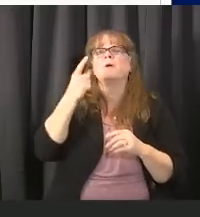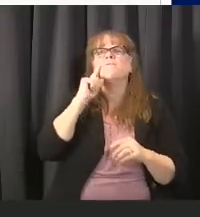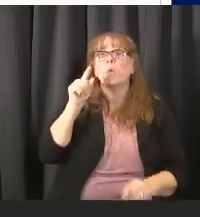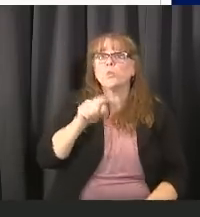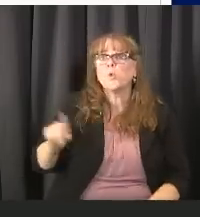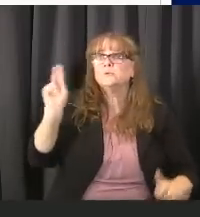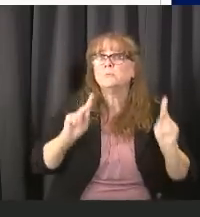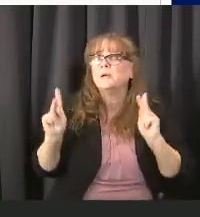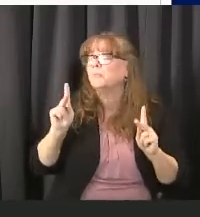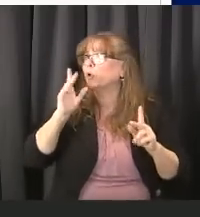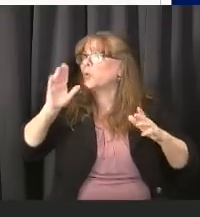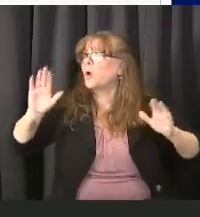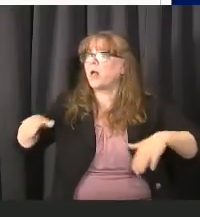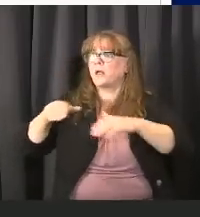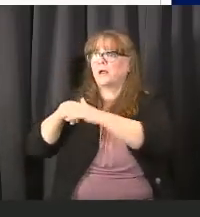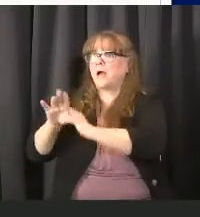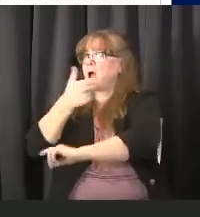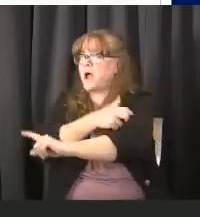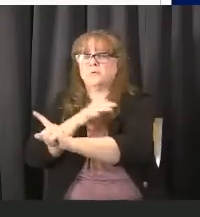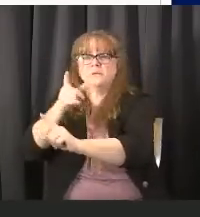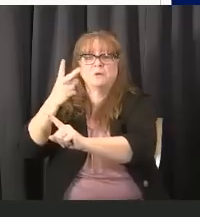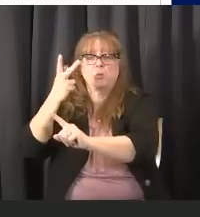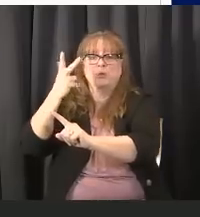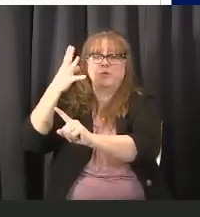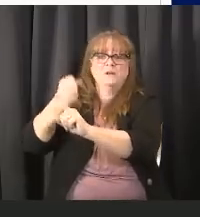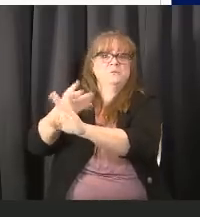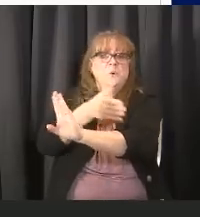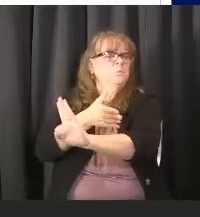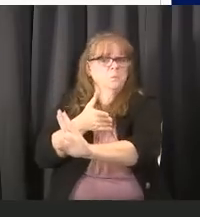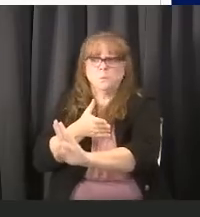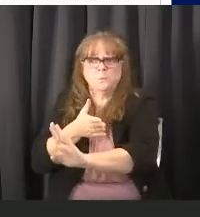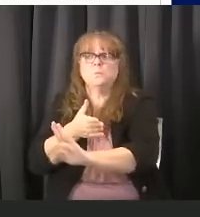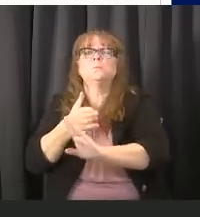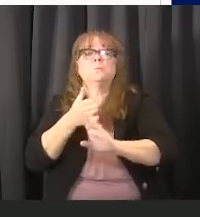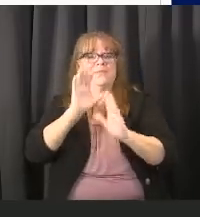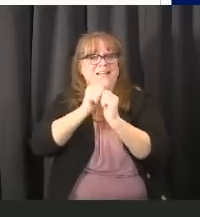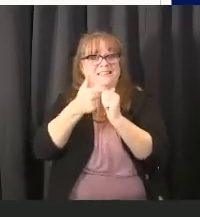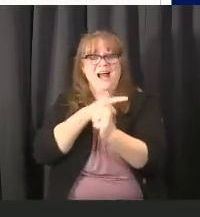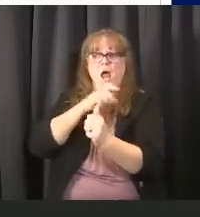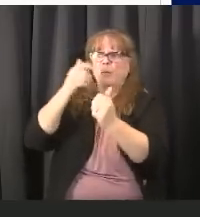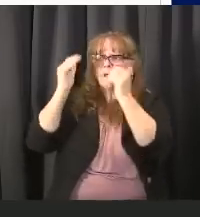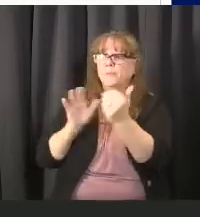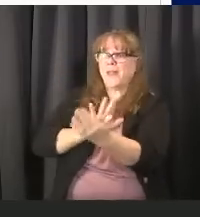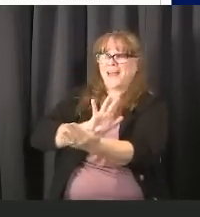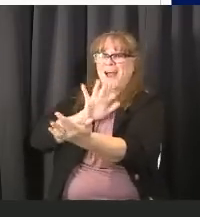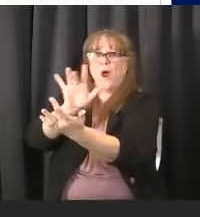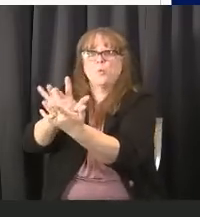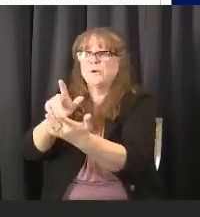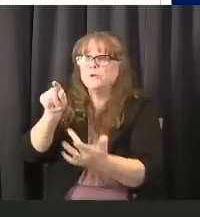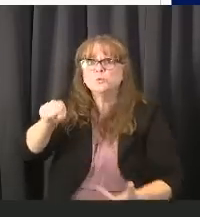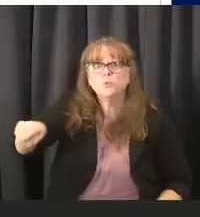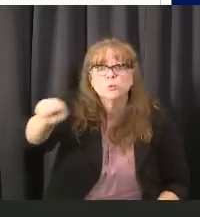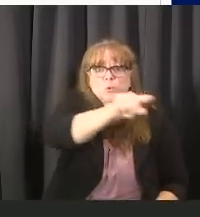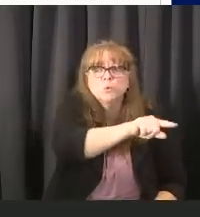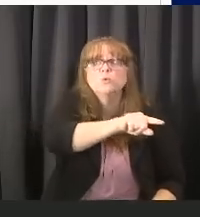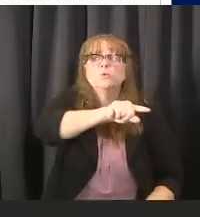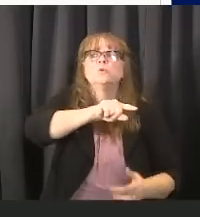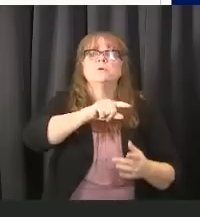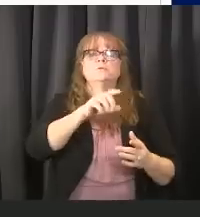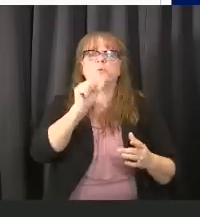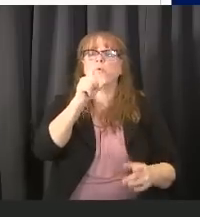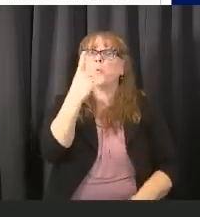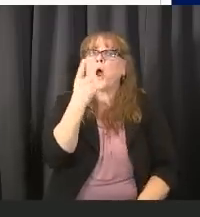really form a way to reach everybody. Of course, the frustrating thing for anybody's grandmother, mother, or yourself, if you're over 70, is not everybody can get it this week,